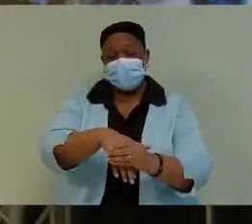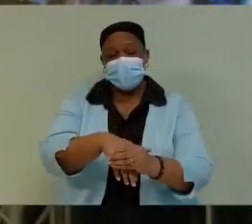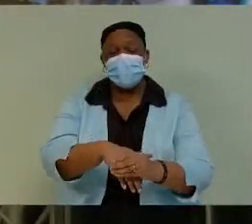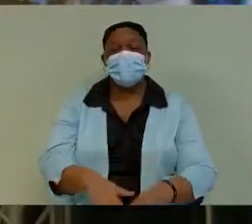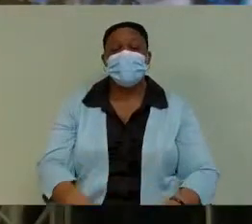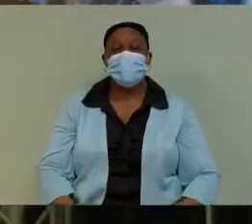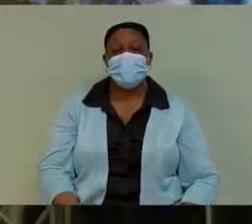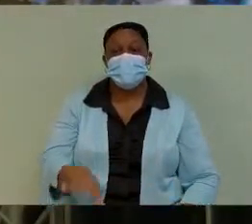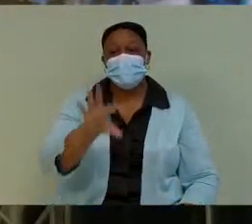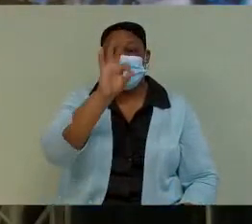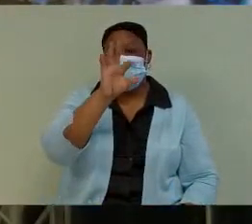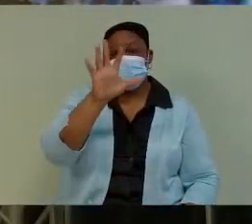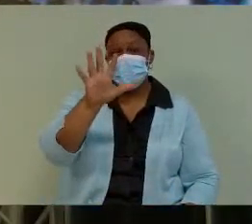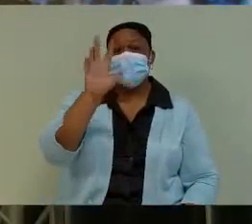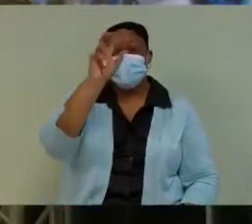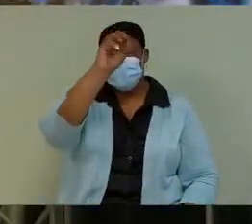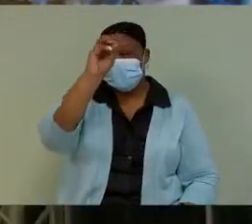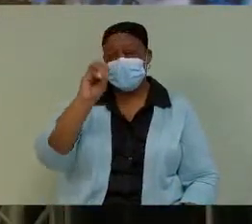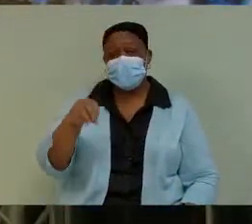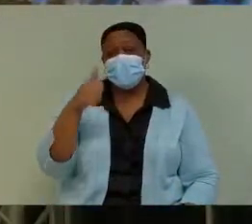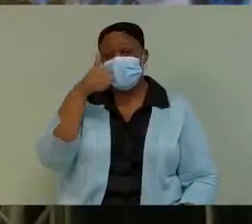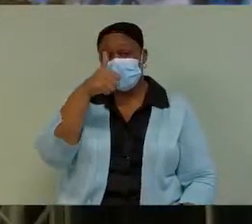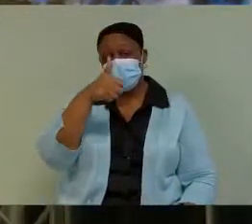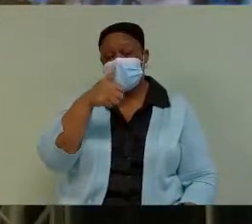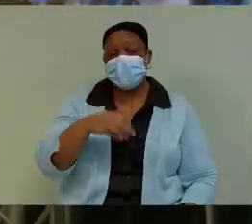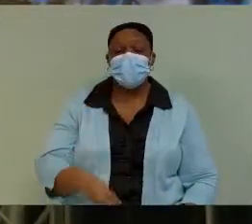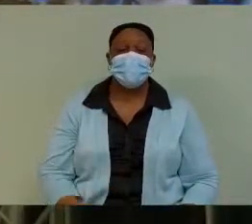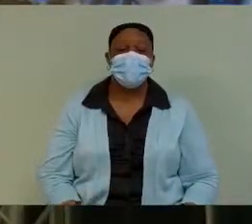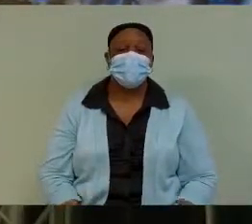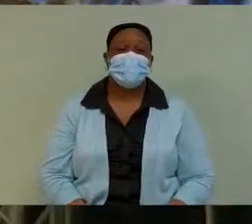representing 95%.